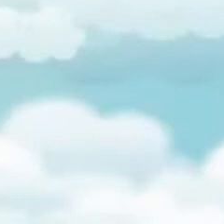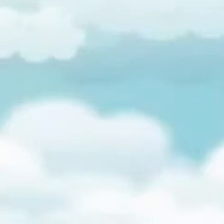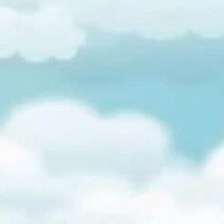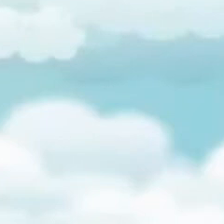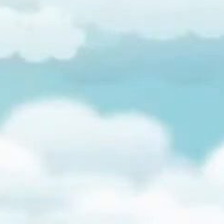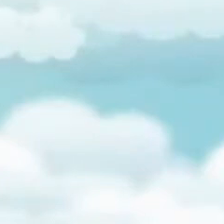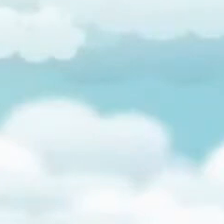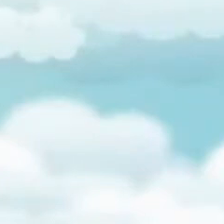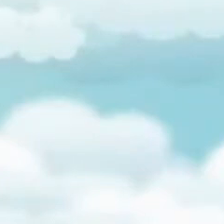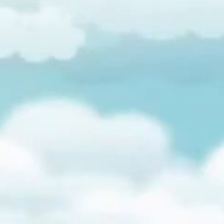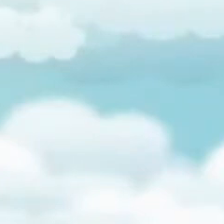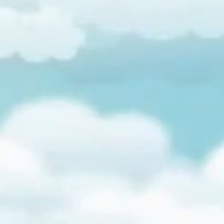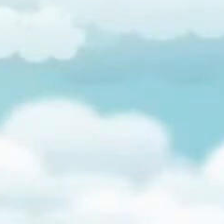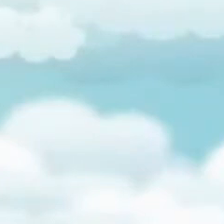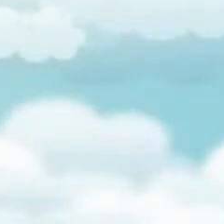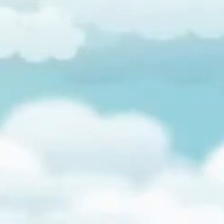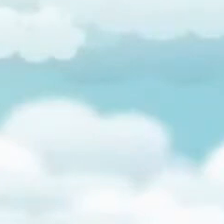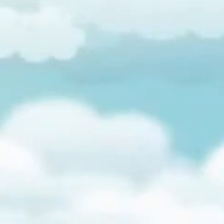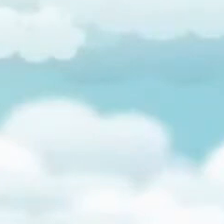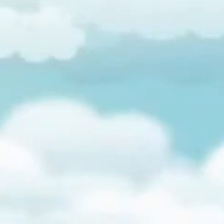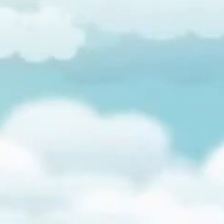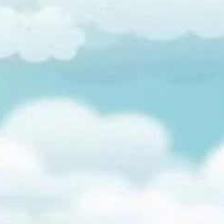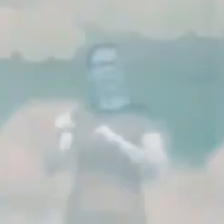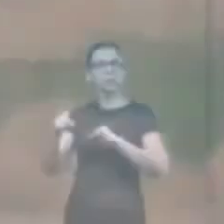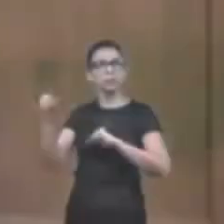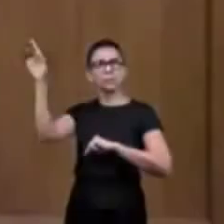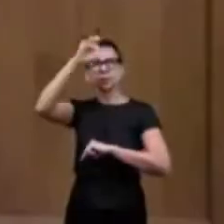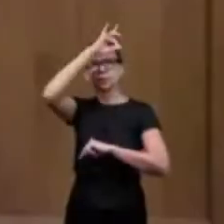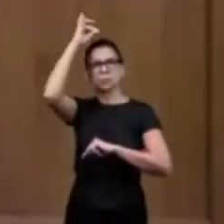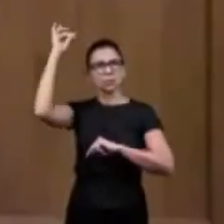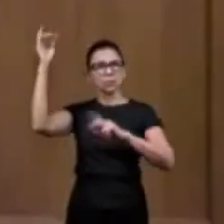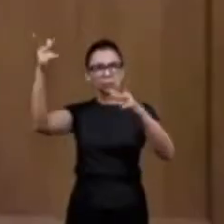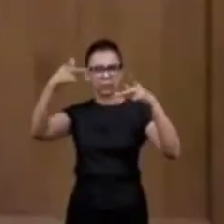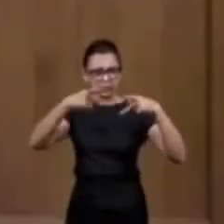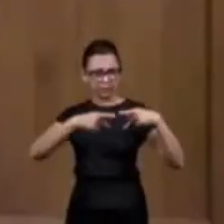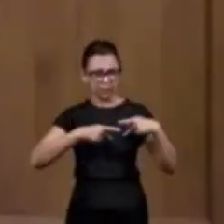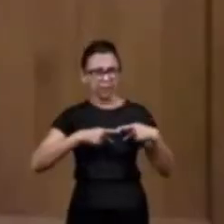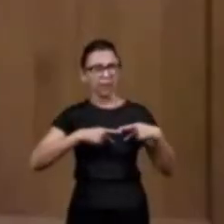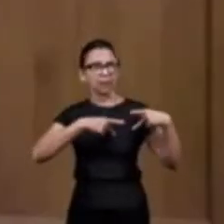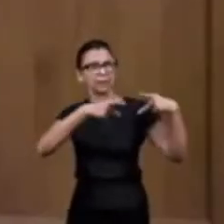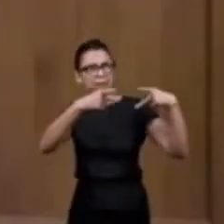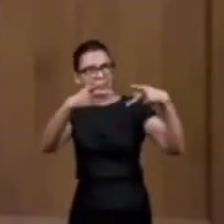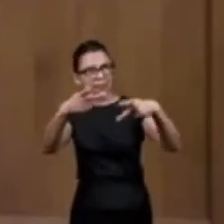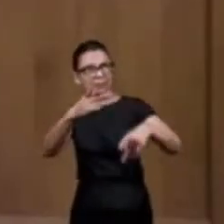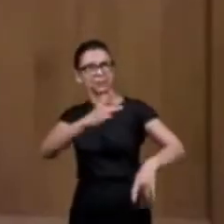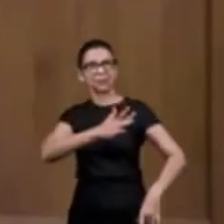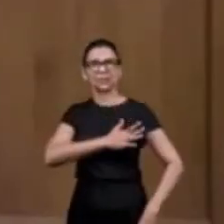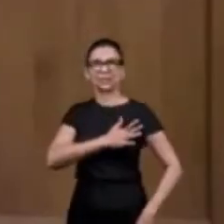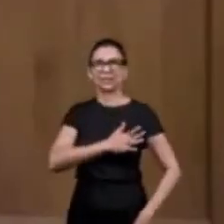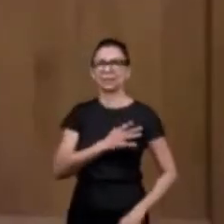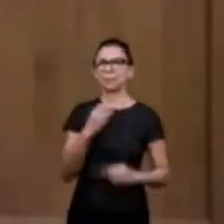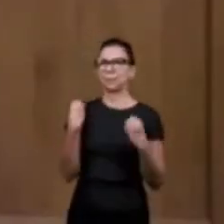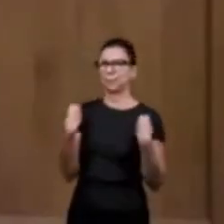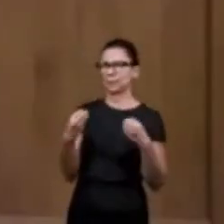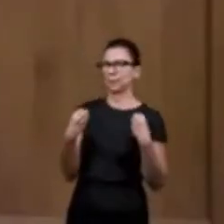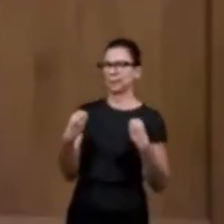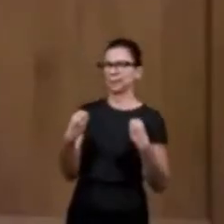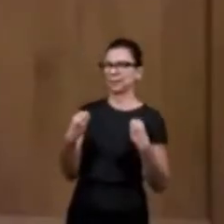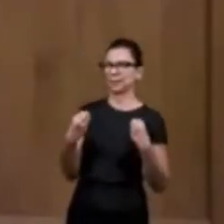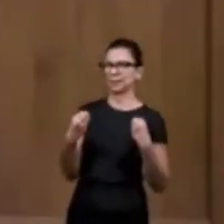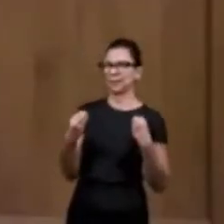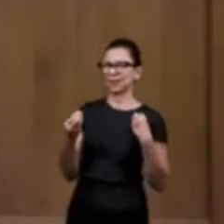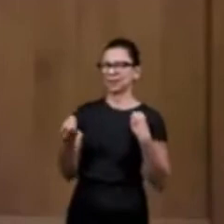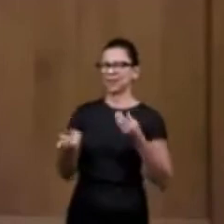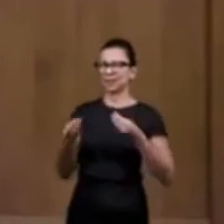samson wants to enter your life in my life the lord has power to visit our hearts to give us joy